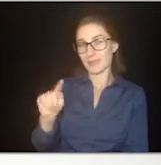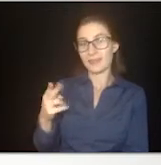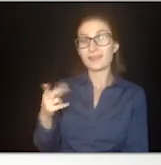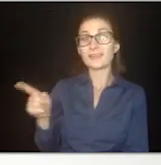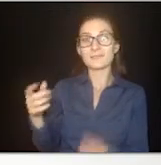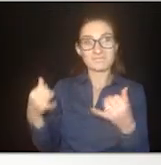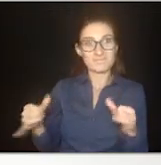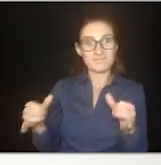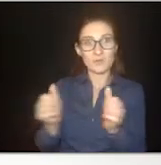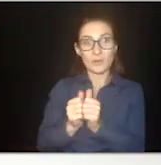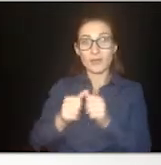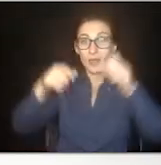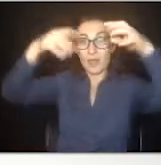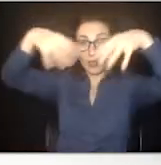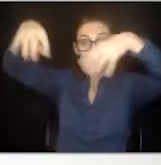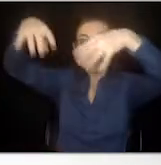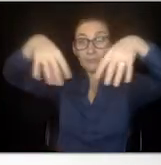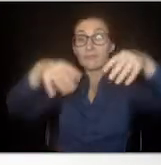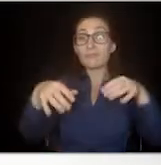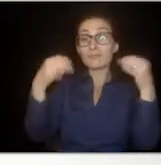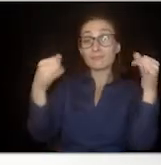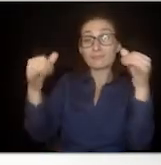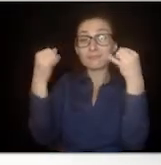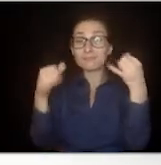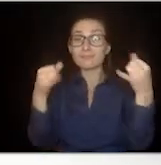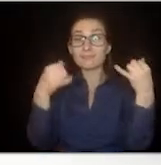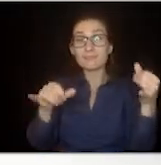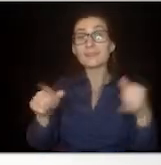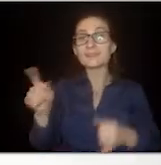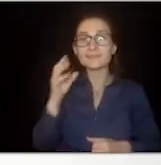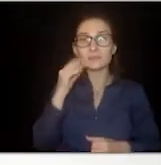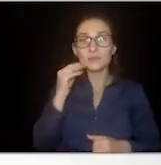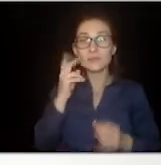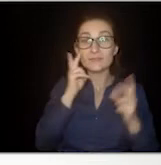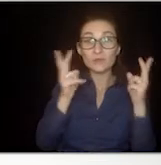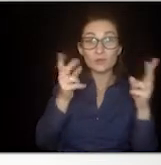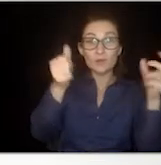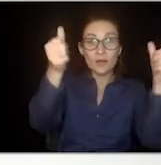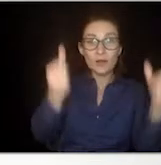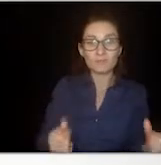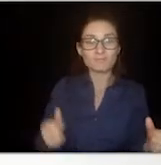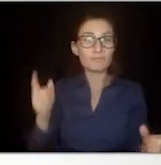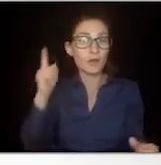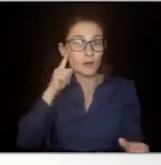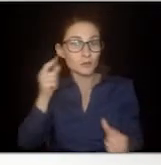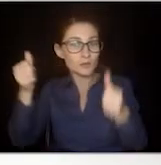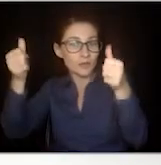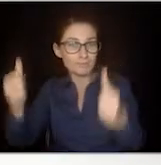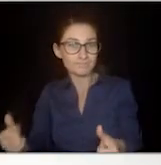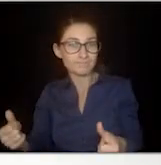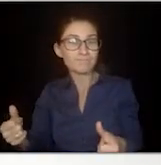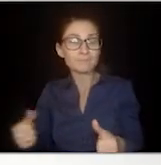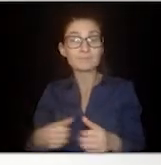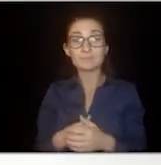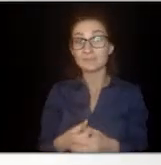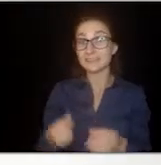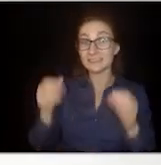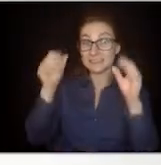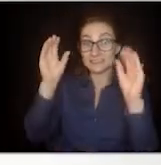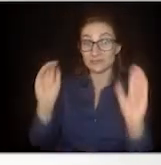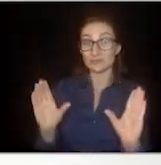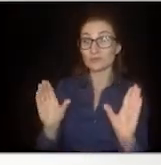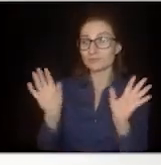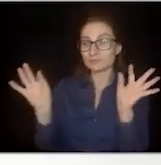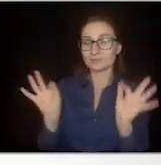beanbag and plays with hanging objects. Freddie has visual and auditory impairments. Through this observation, his